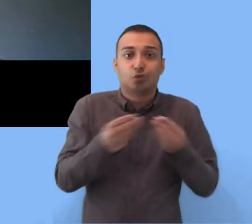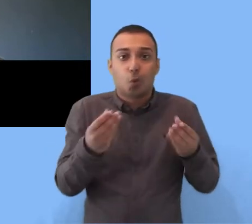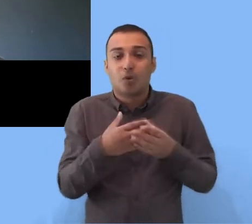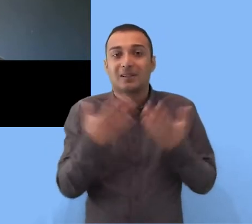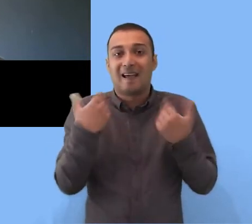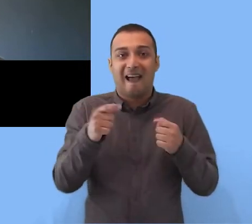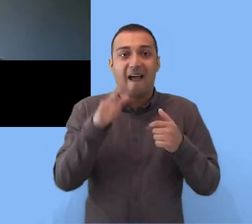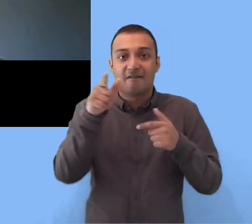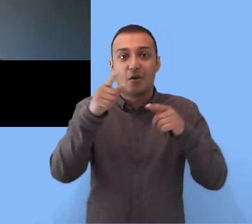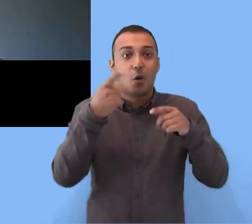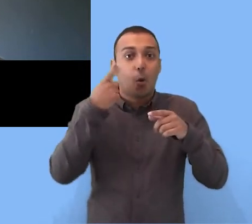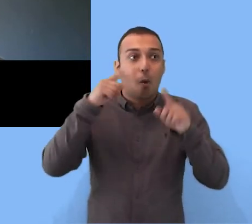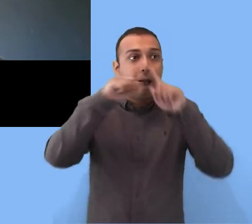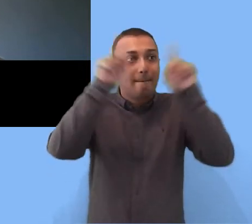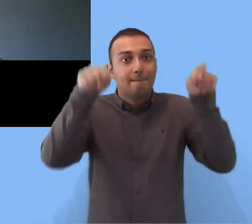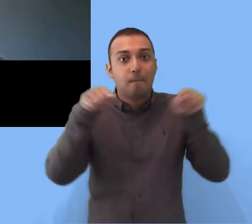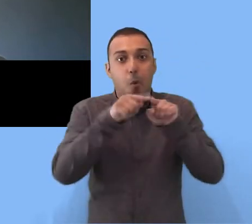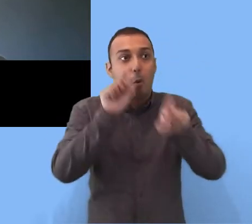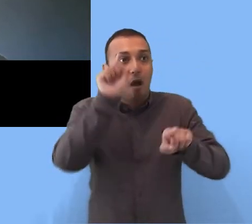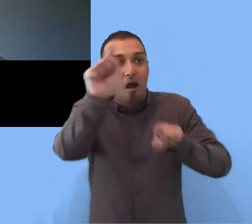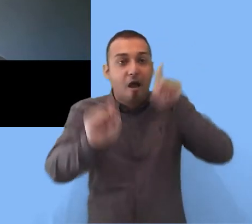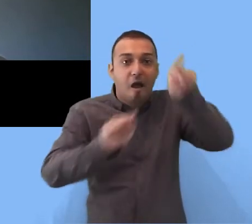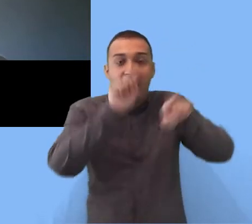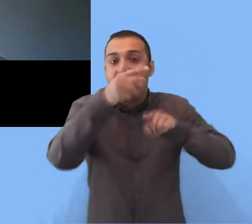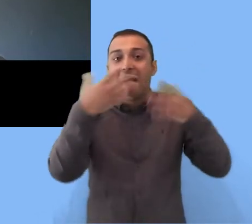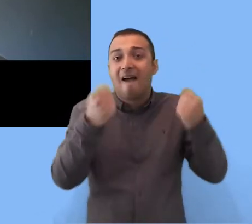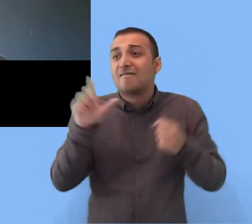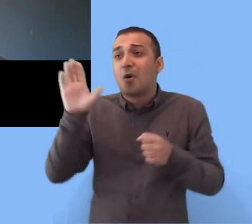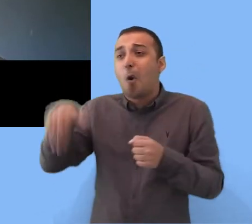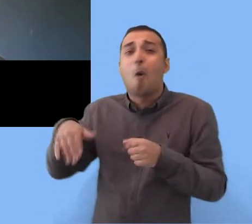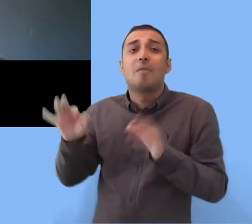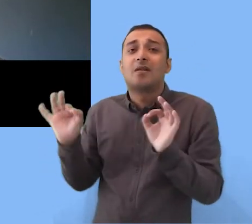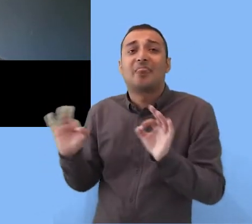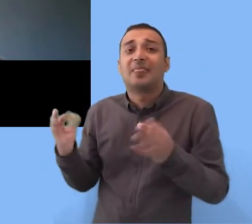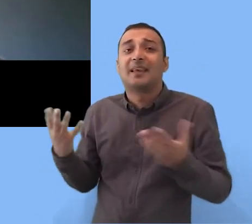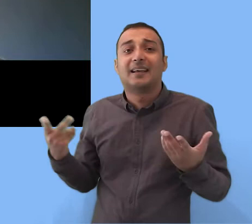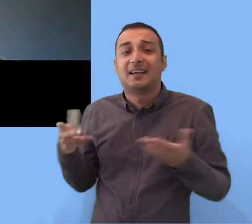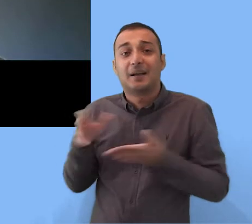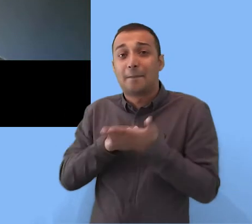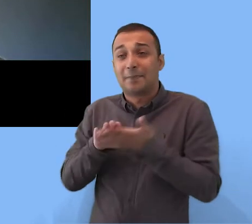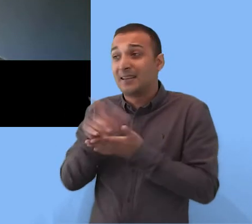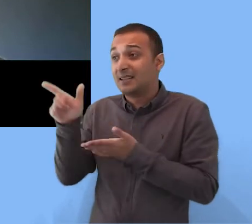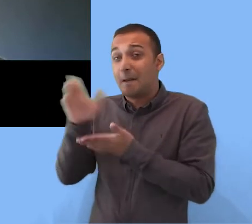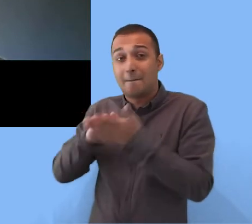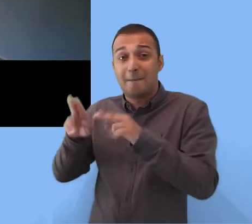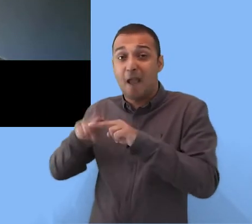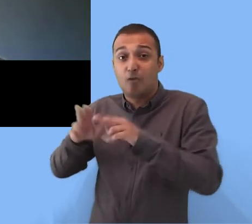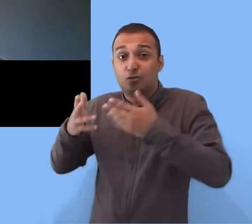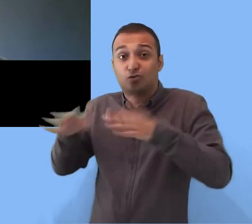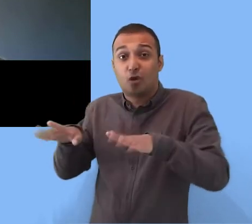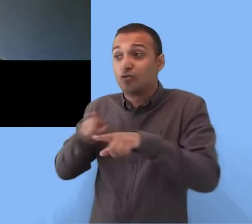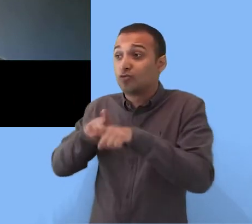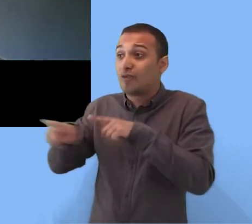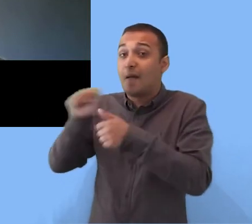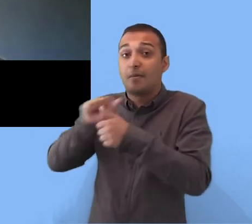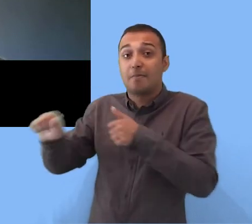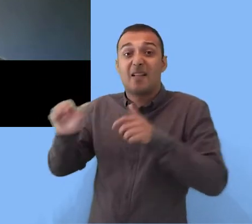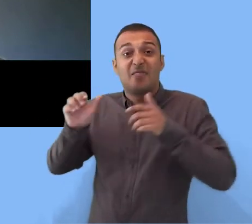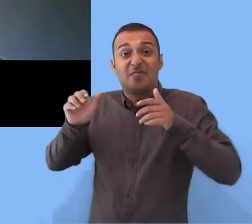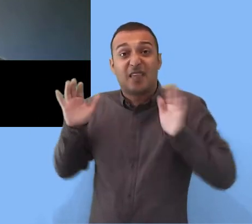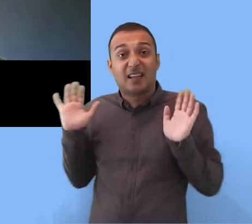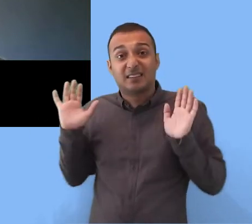on. But all parents can do is do their best, and all teachers can do is give